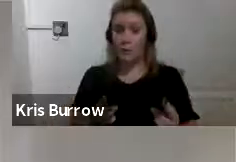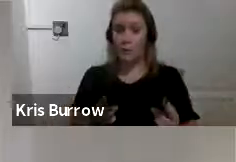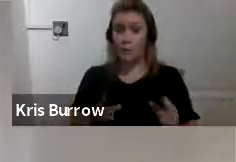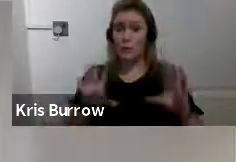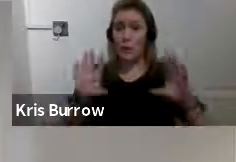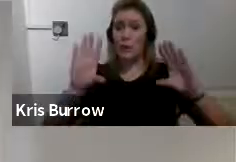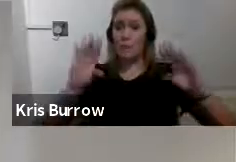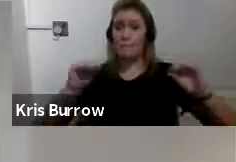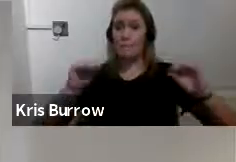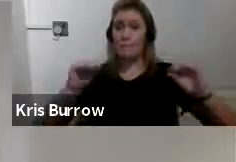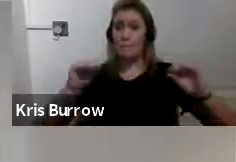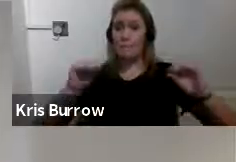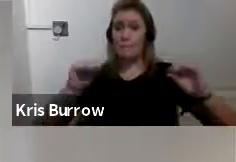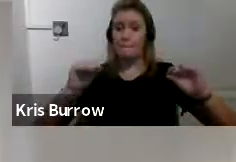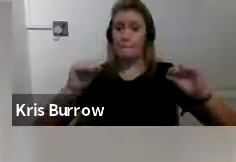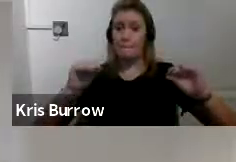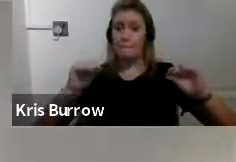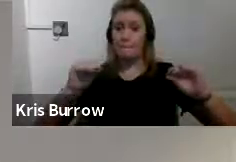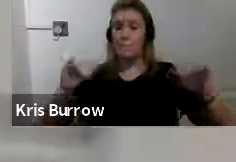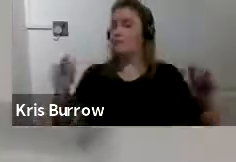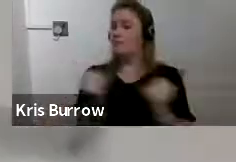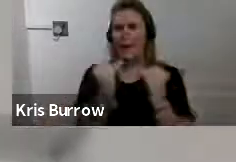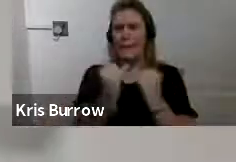Stop fighting.